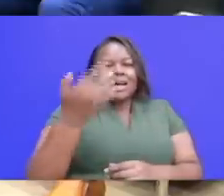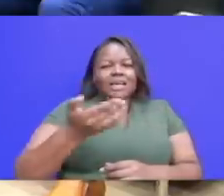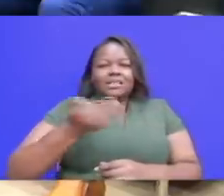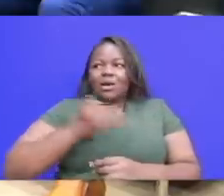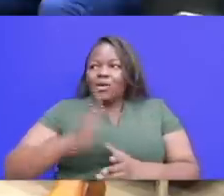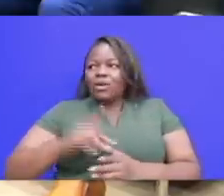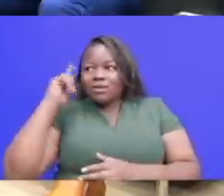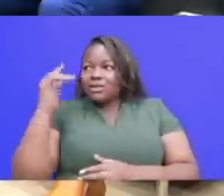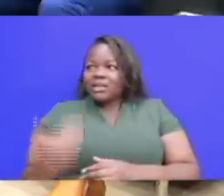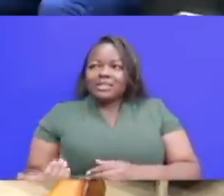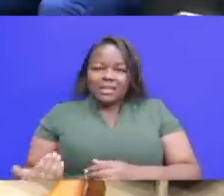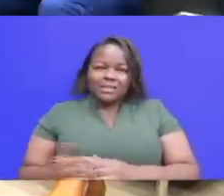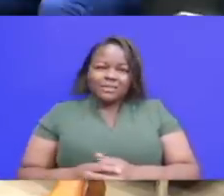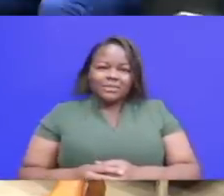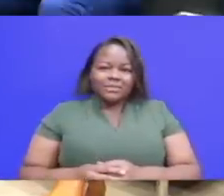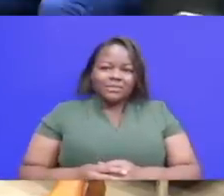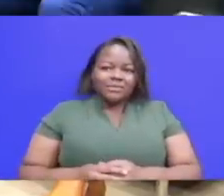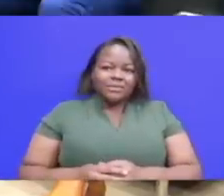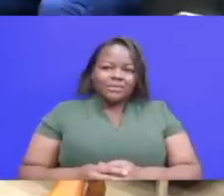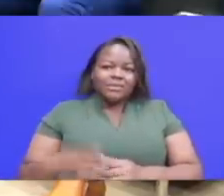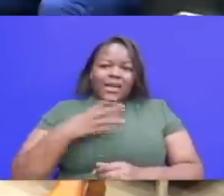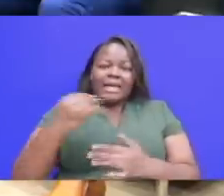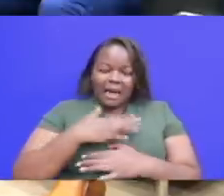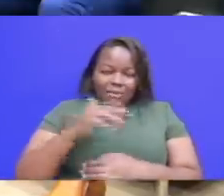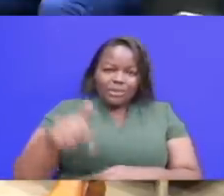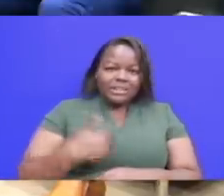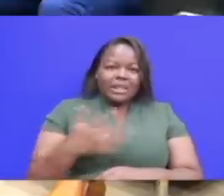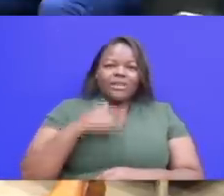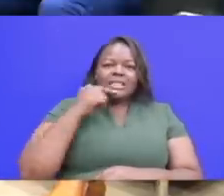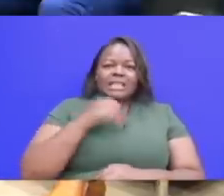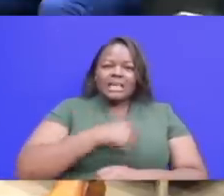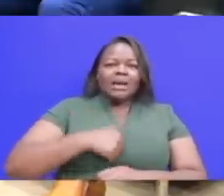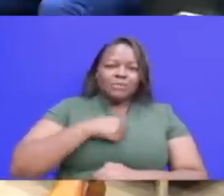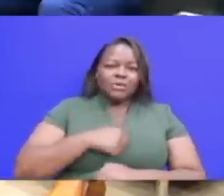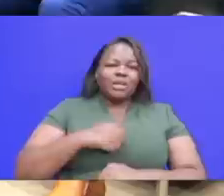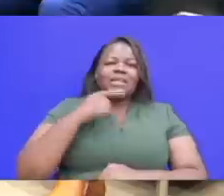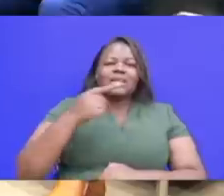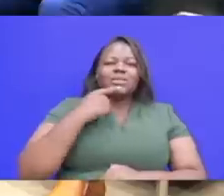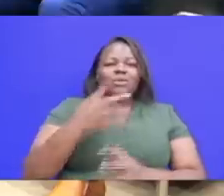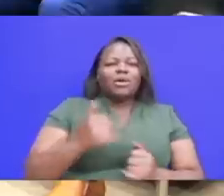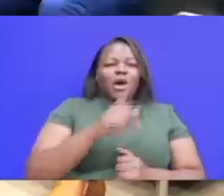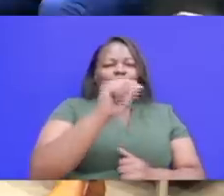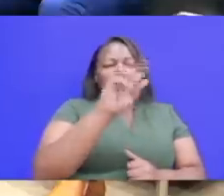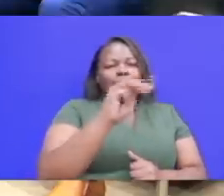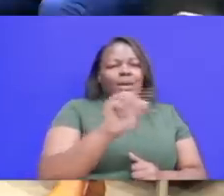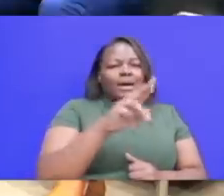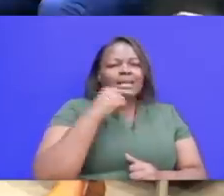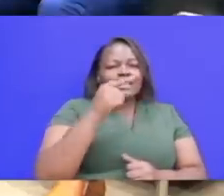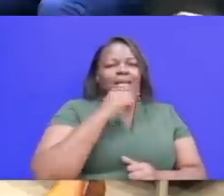He actually owns up. He humbles himself and he says, actually, I'm sorry. In fact, Tamar, you are more righteous than myself. I think for me